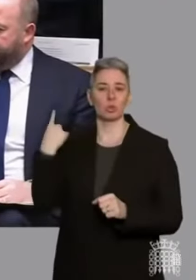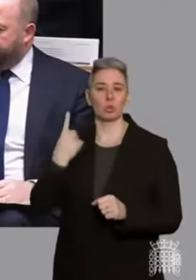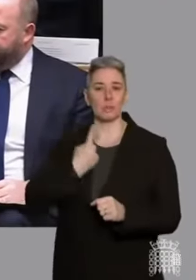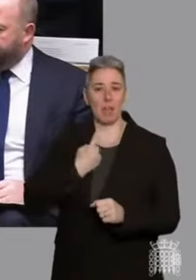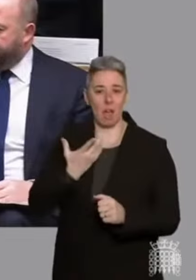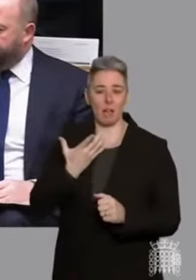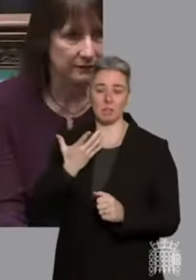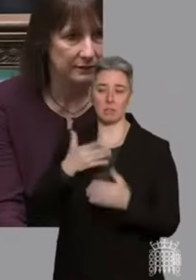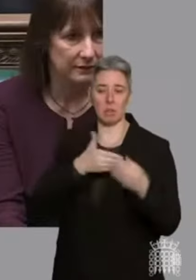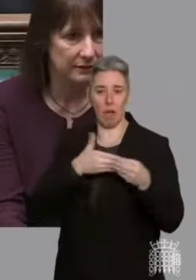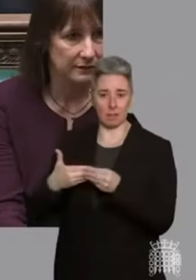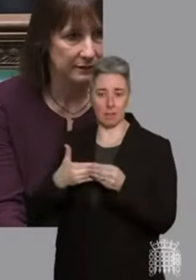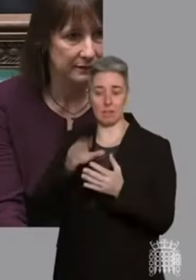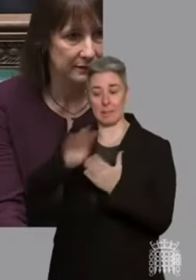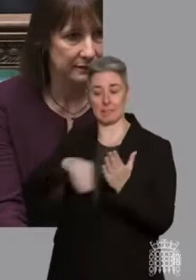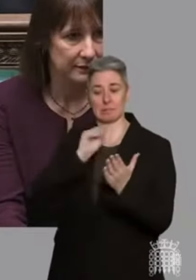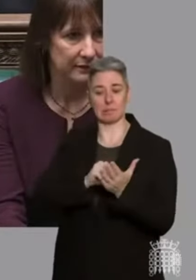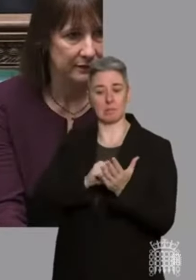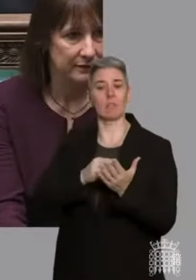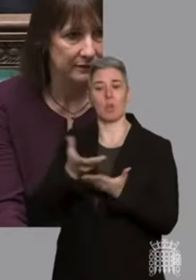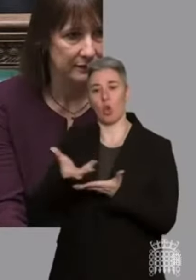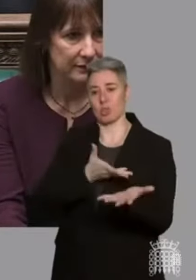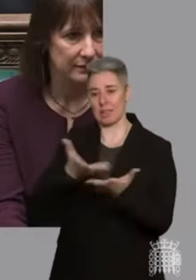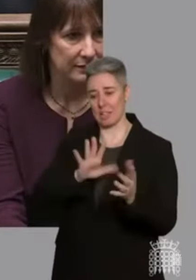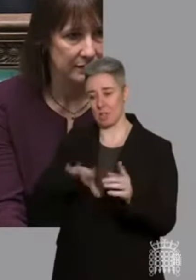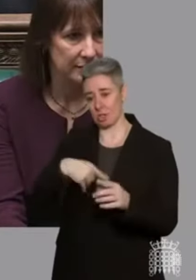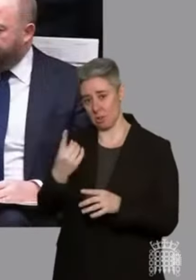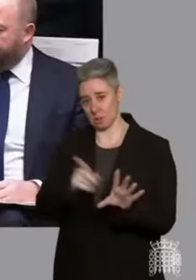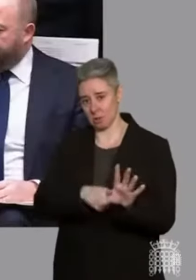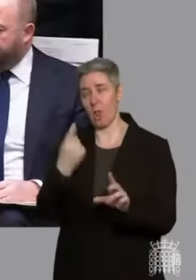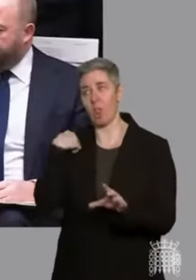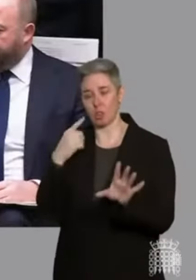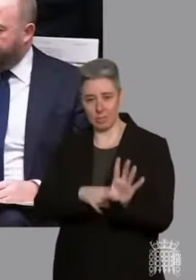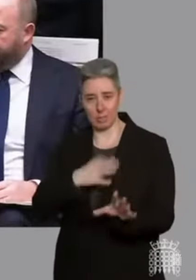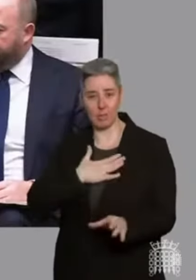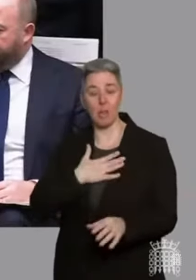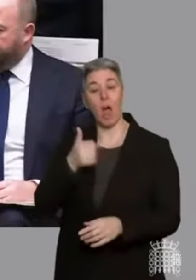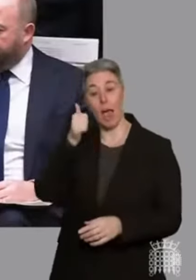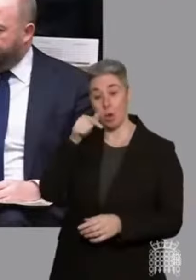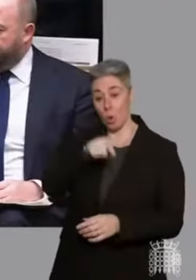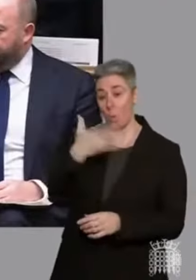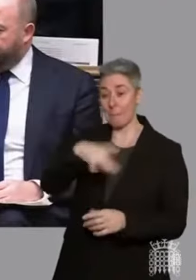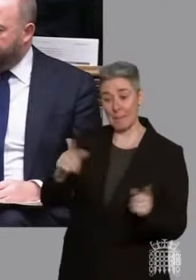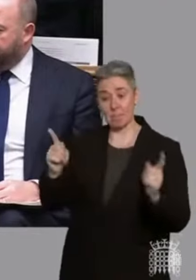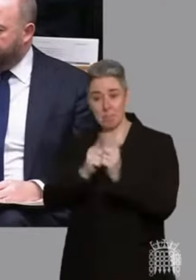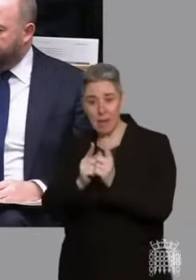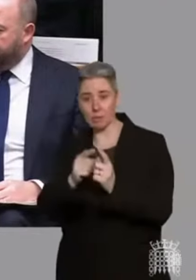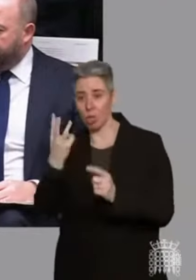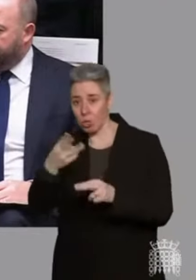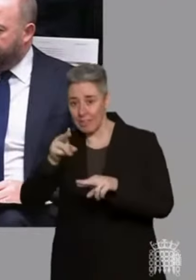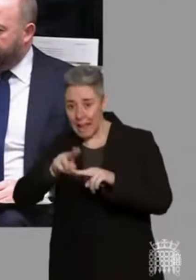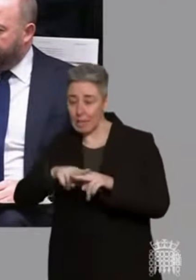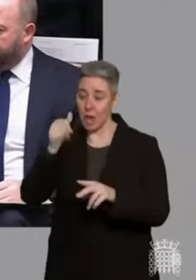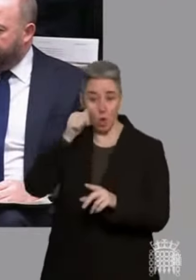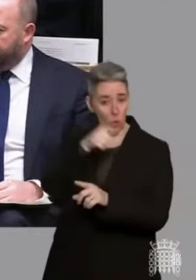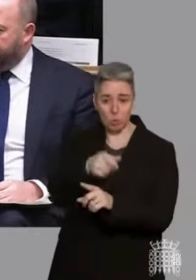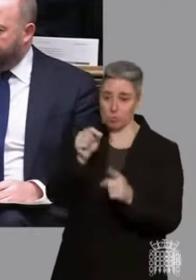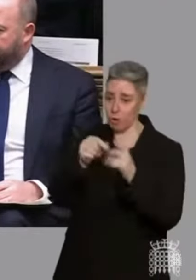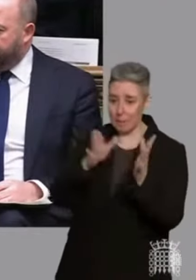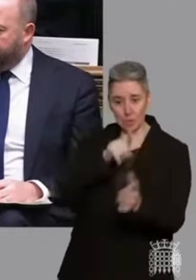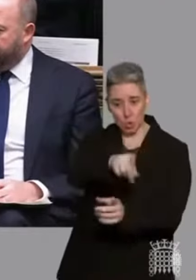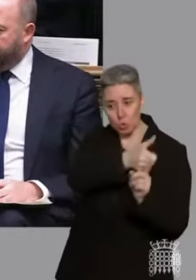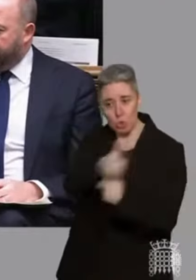and supports their campaign, but sadly progress has stalled. Please, would the Prime Minister meet with me and